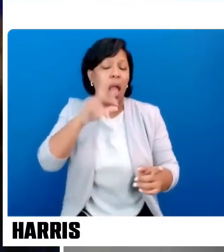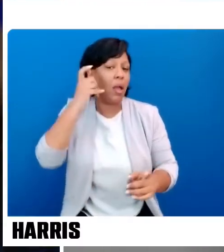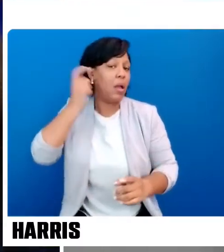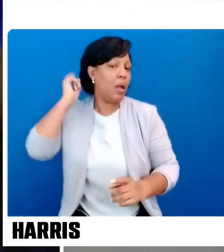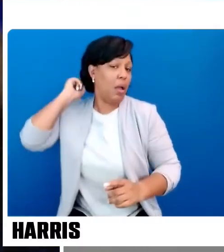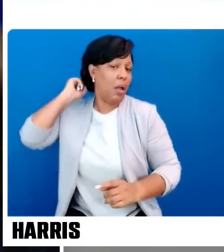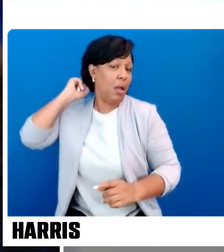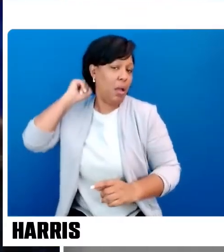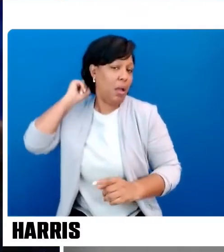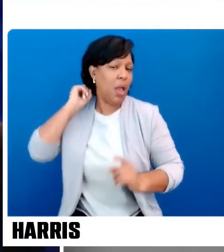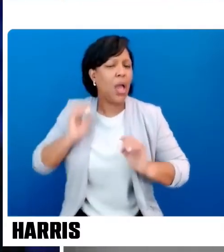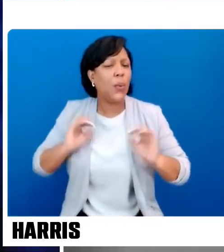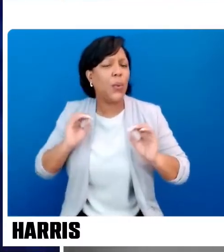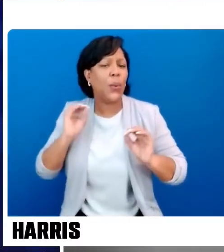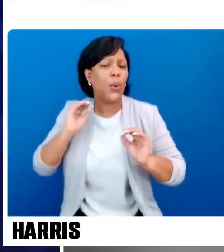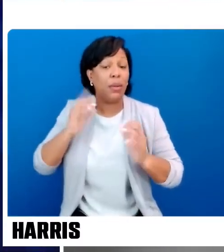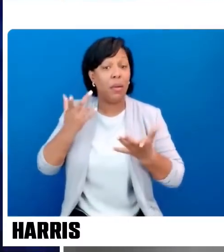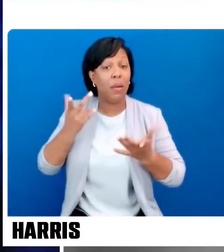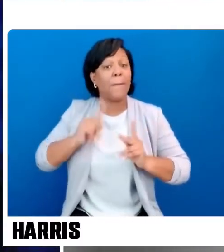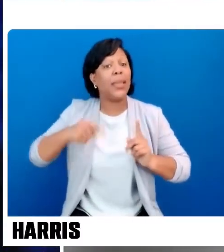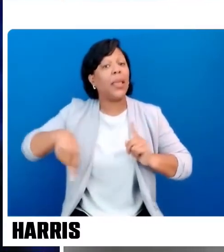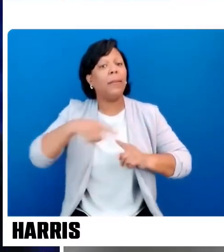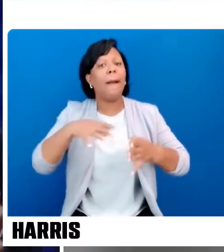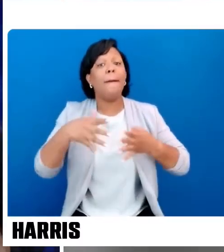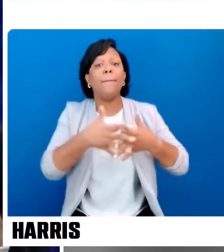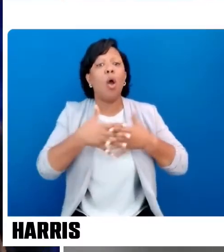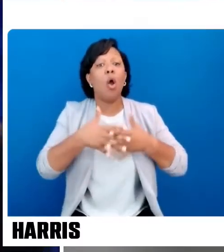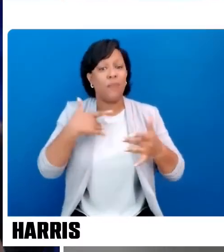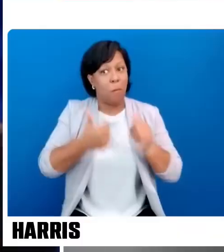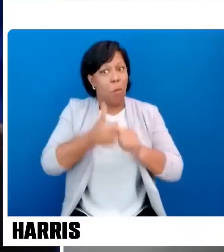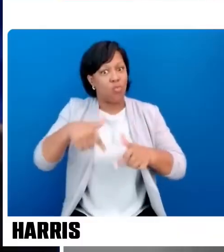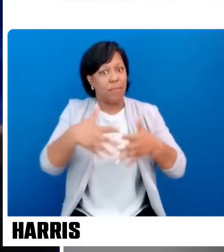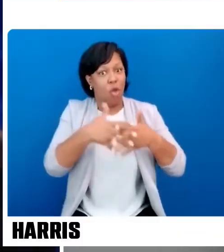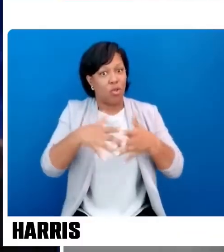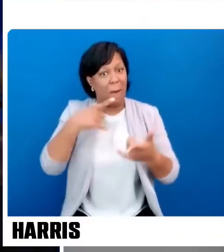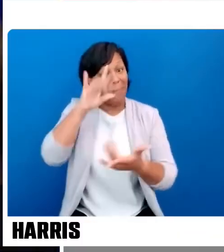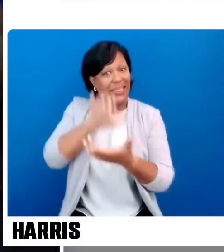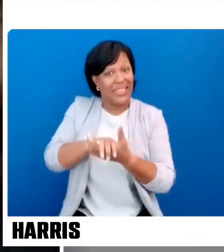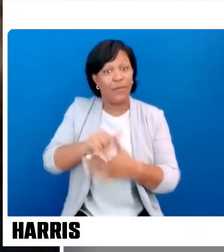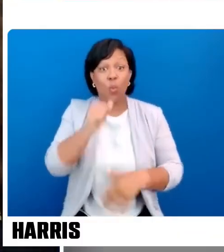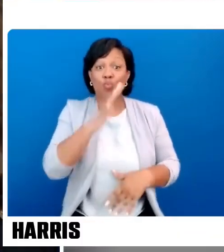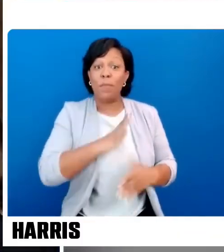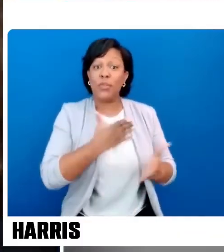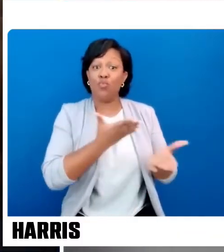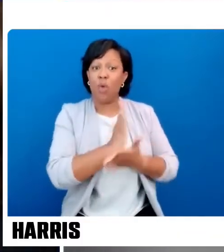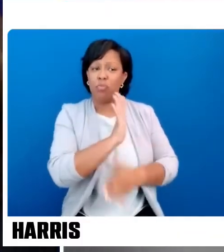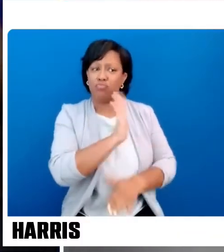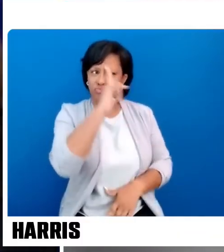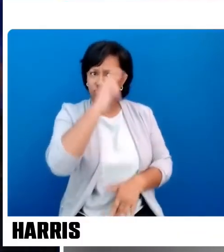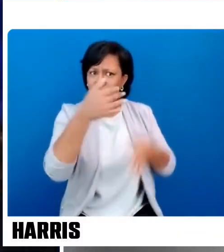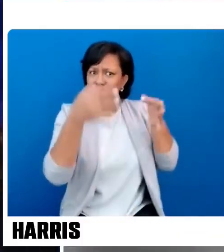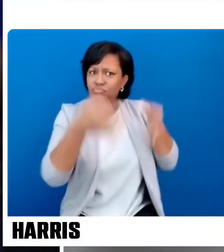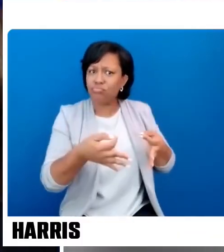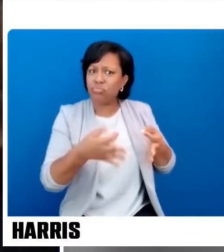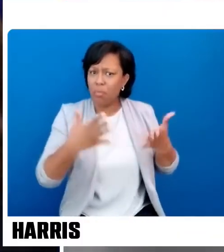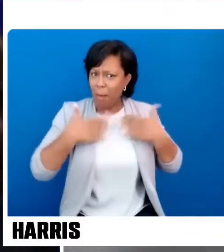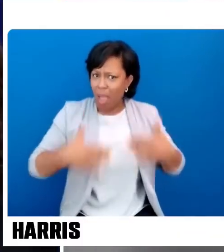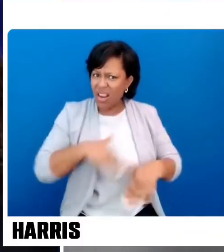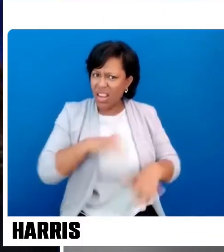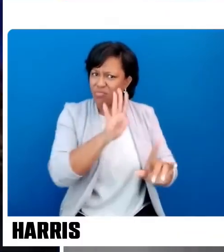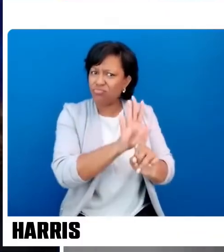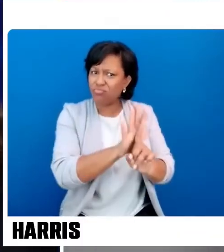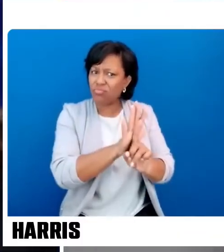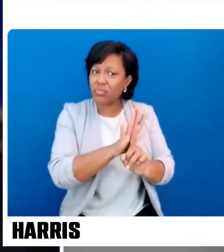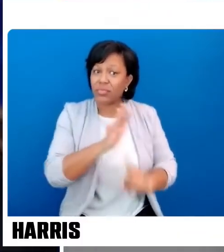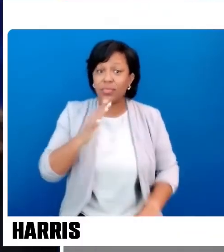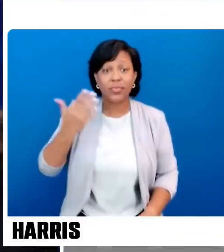have not, the majority of Americans believe in a woman's right to make decisions about her own body, and that is why in every